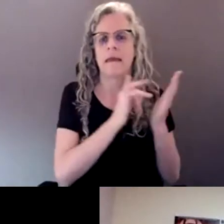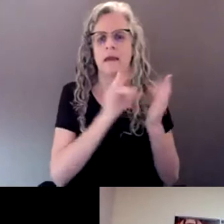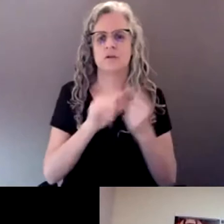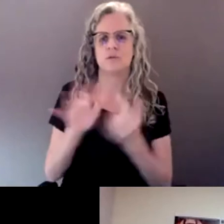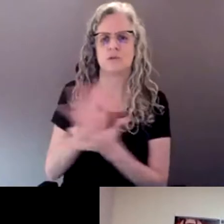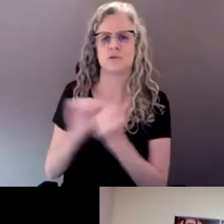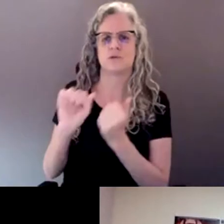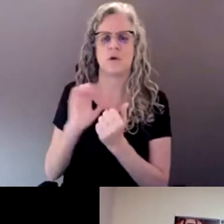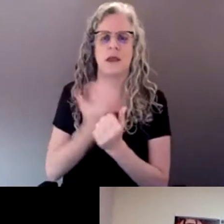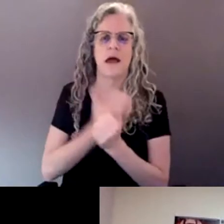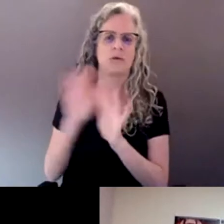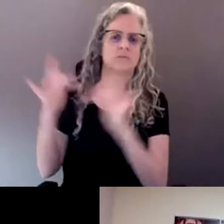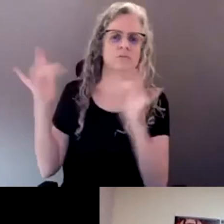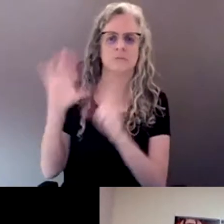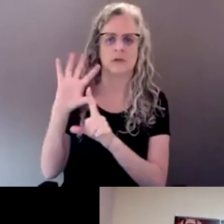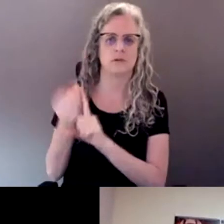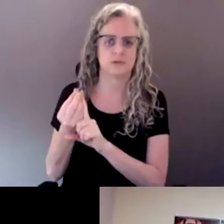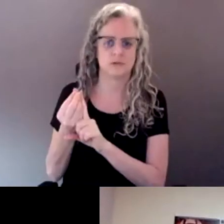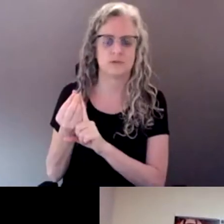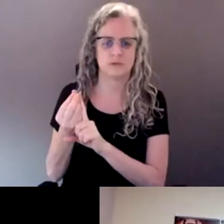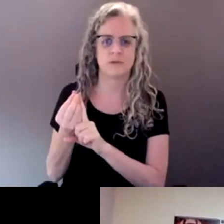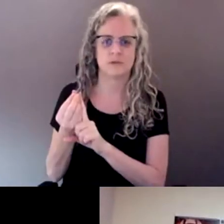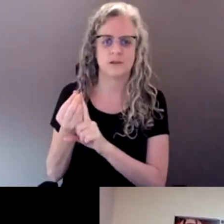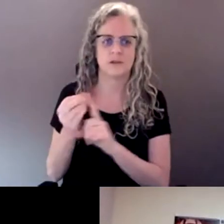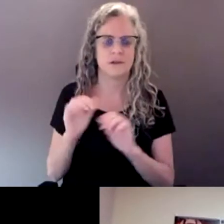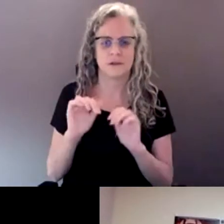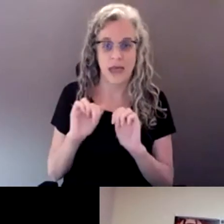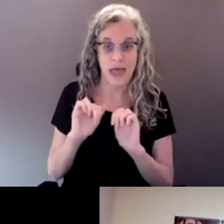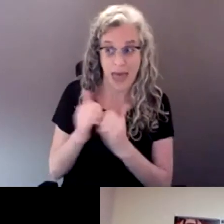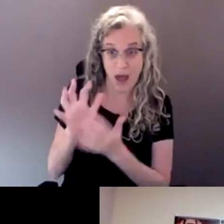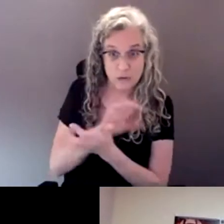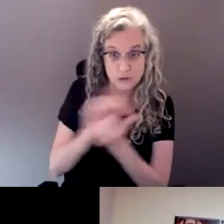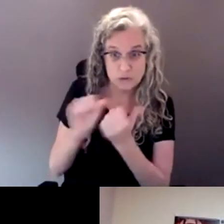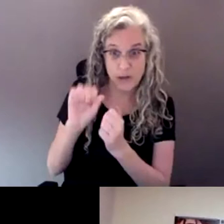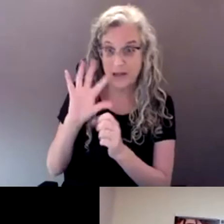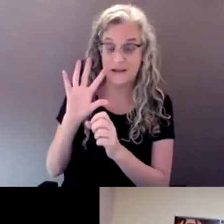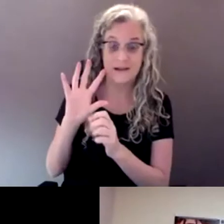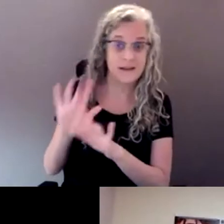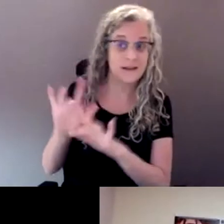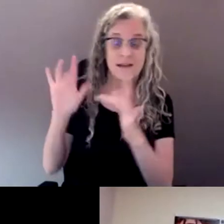culture. How are they destroying everything that is noble? By representing the weak,